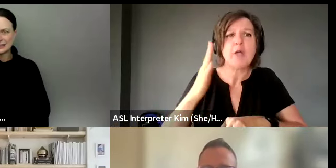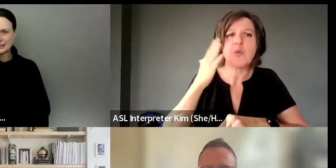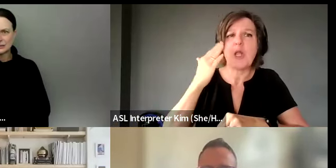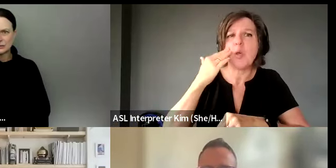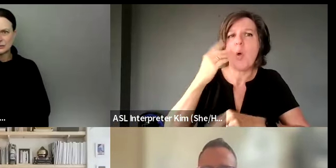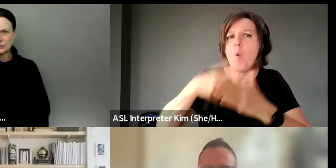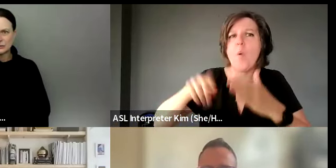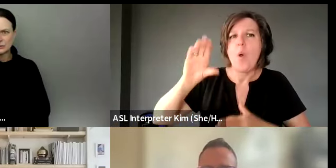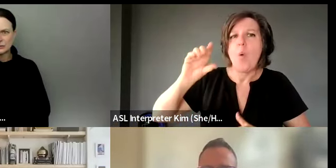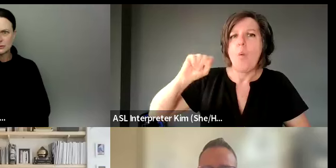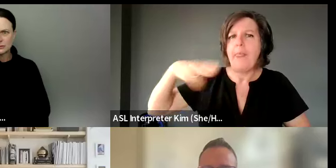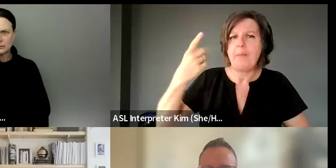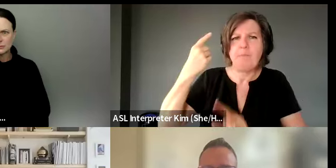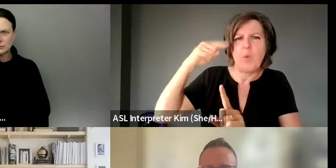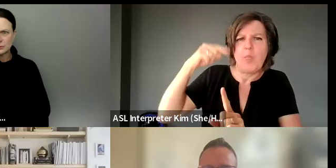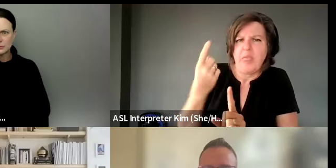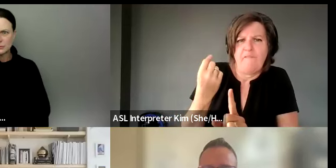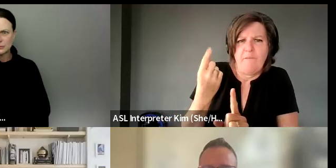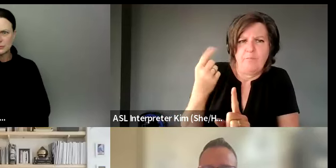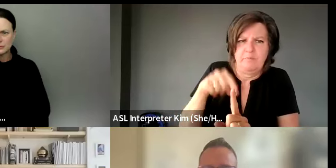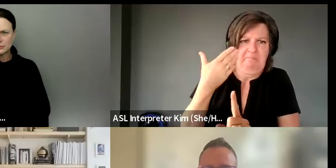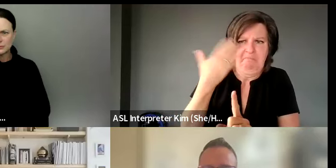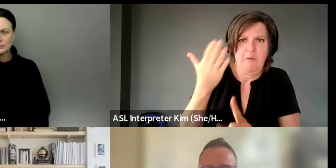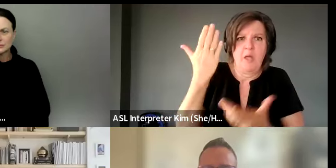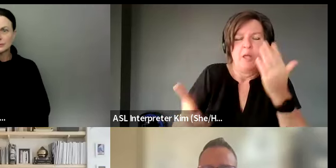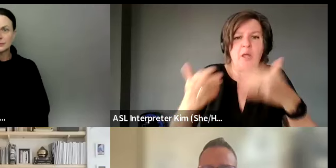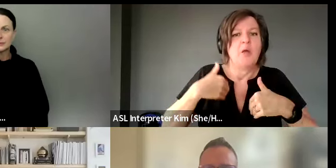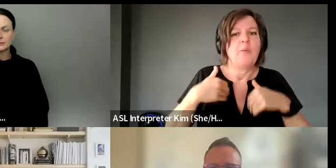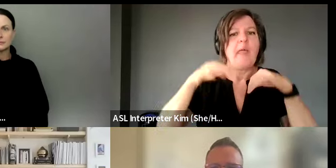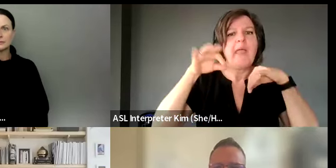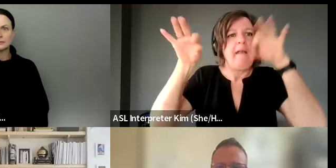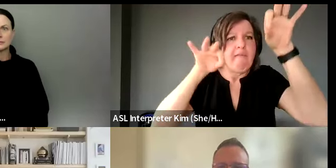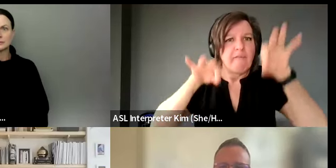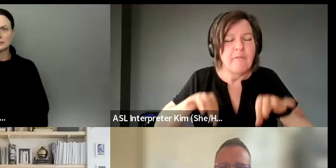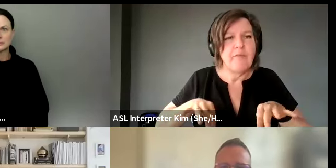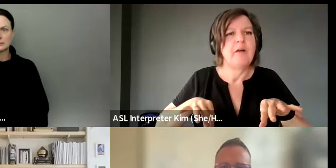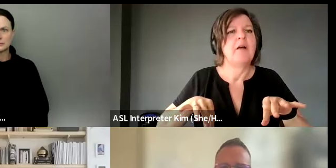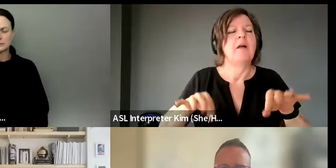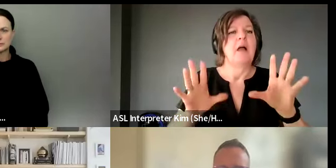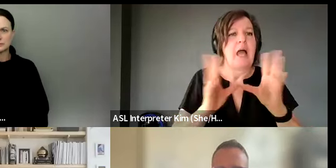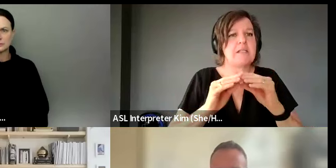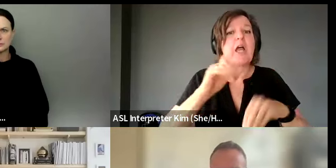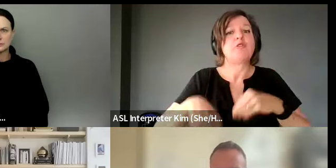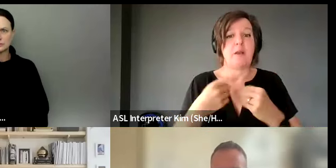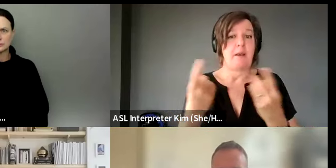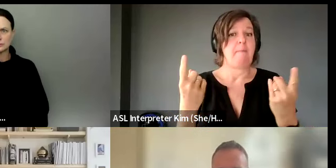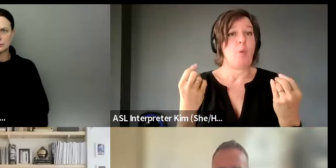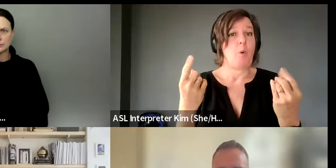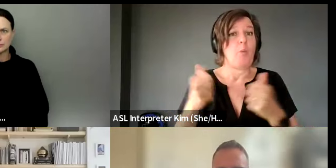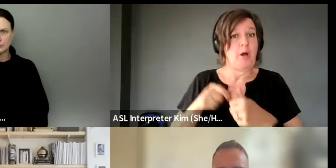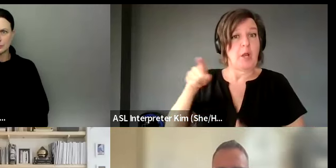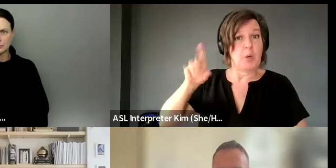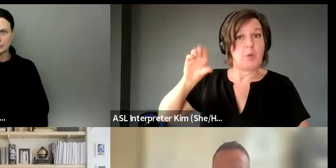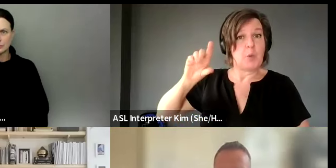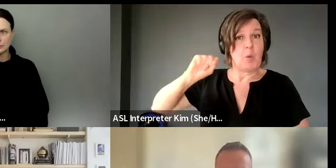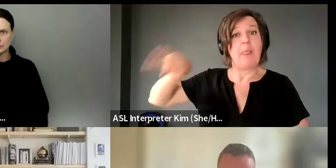So probably like we can have like a briefing session about what we are going to do at the booth and something that would really help